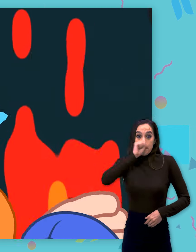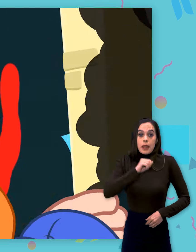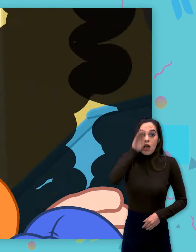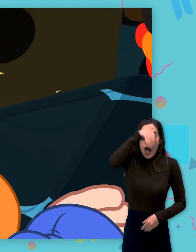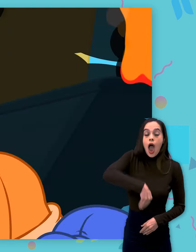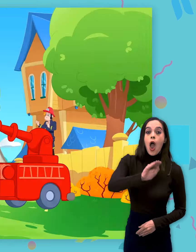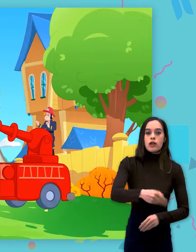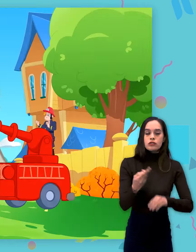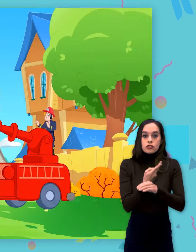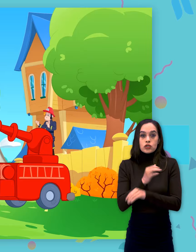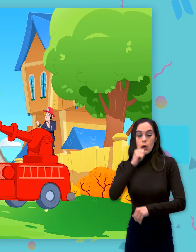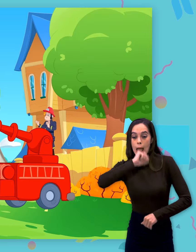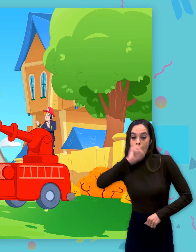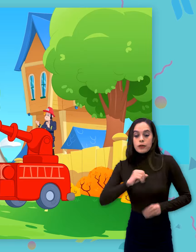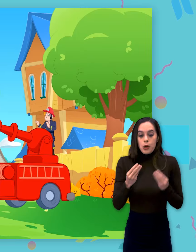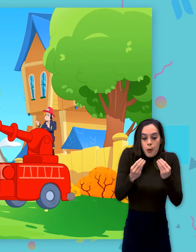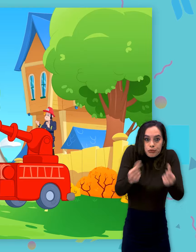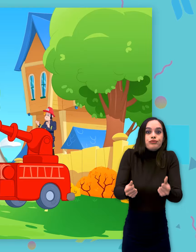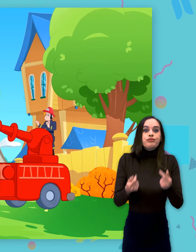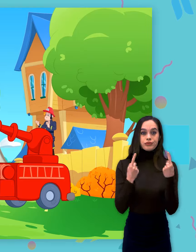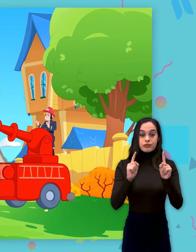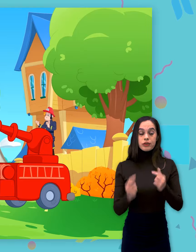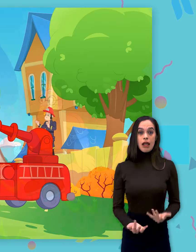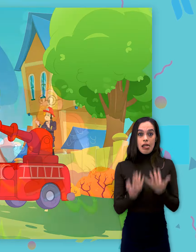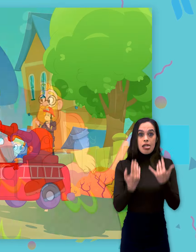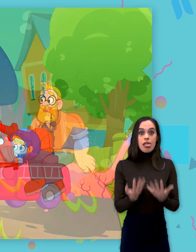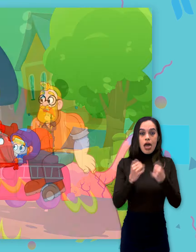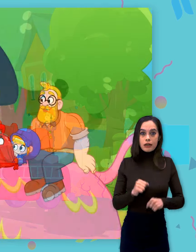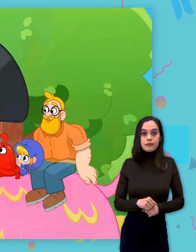Jolly Fan, use your ice cream to put out the fire.